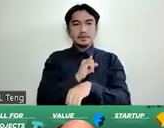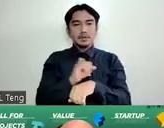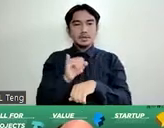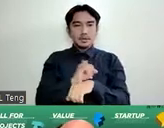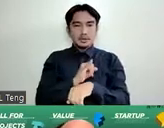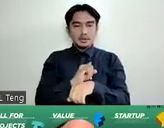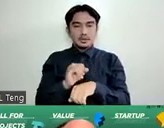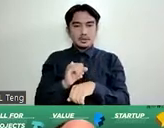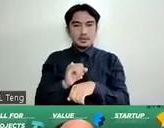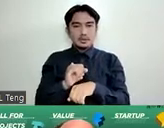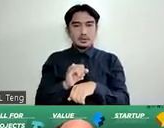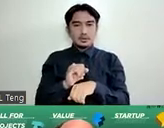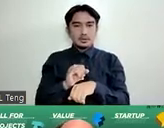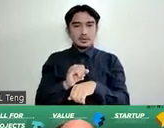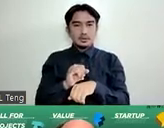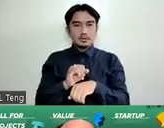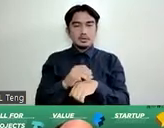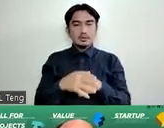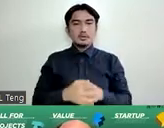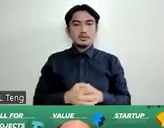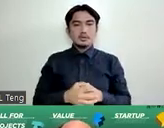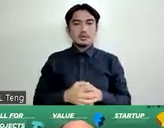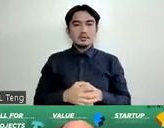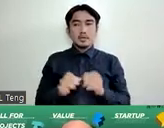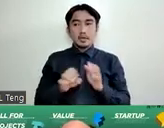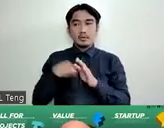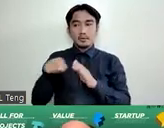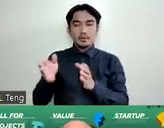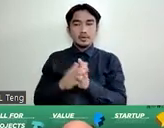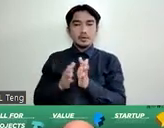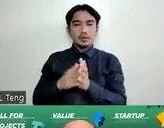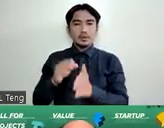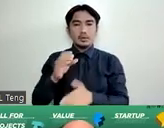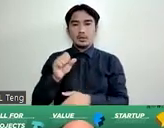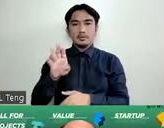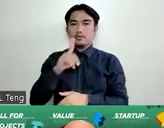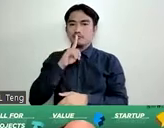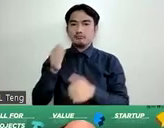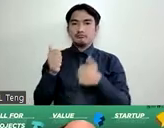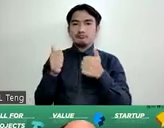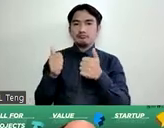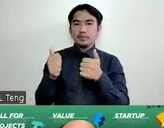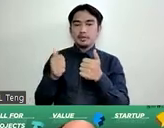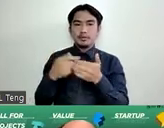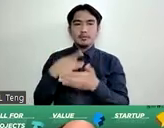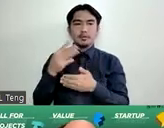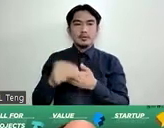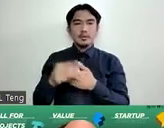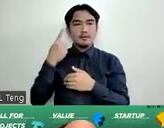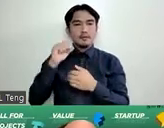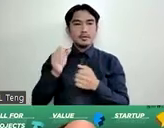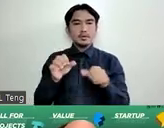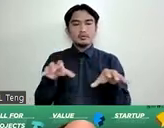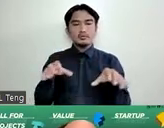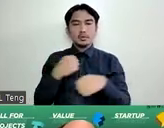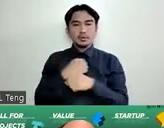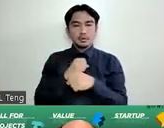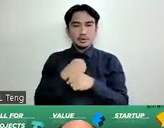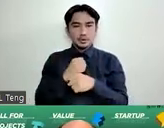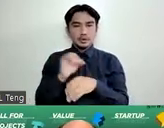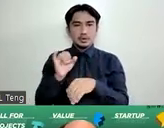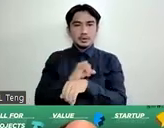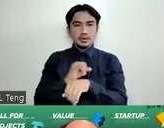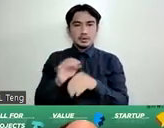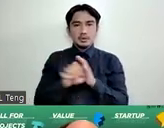being that our school, SITalks of Saint Benilde, have very good programs in the creative industries such as fashion